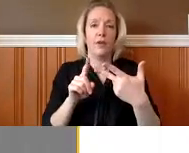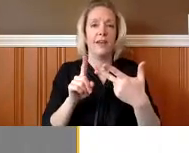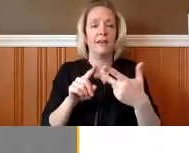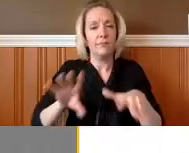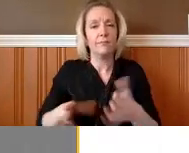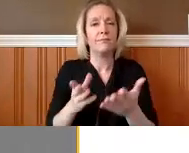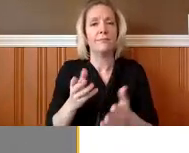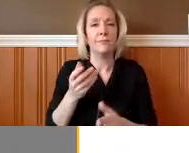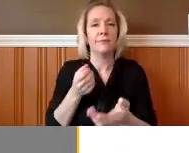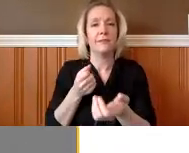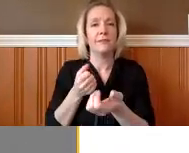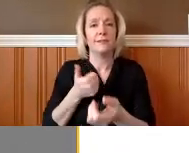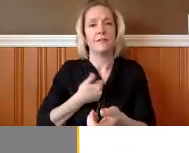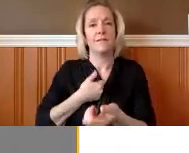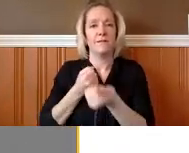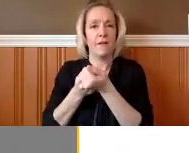and